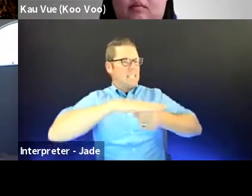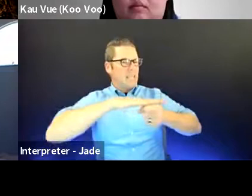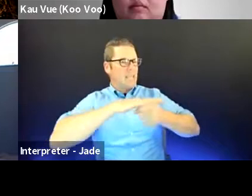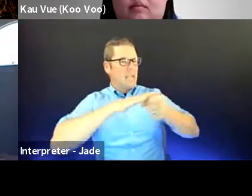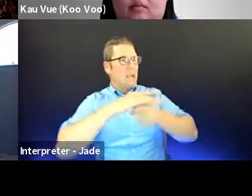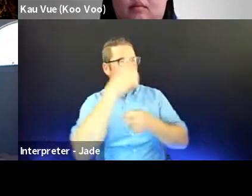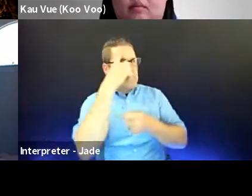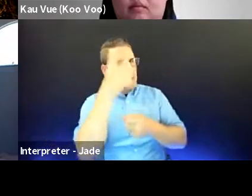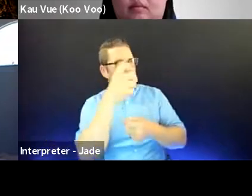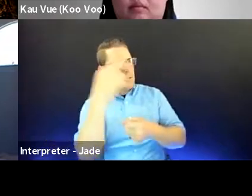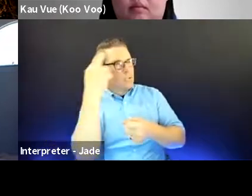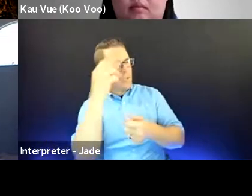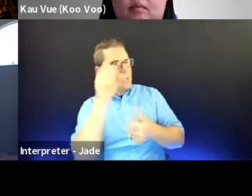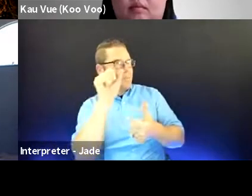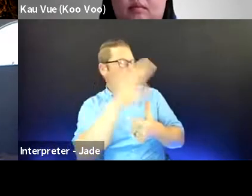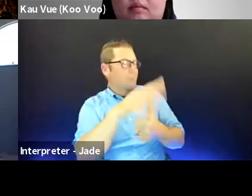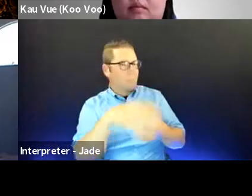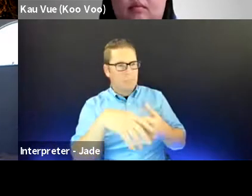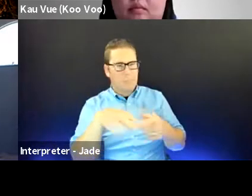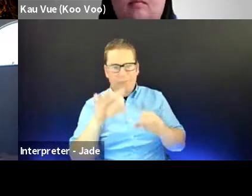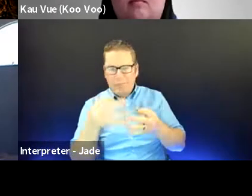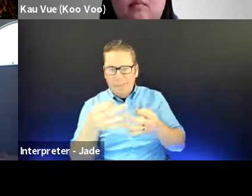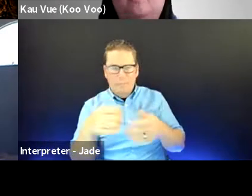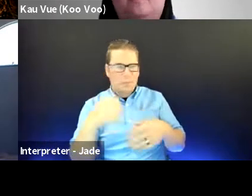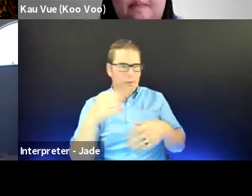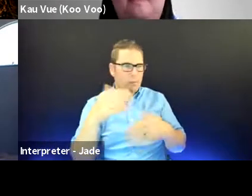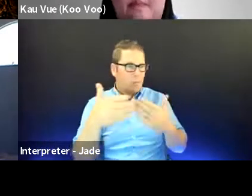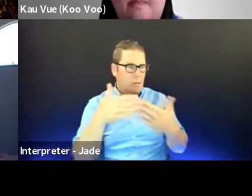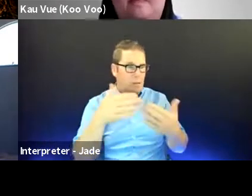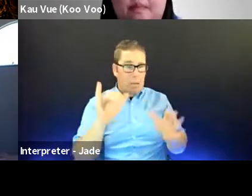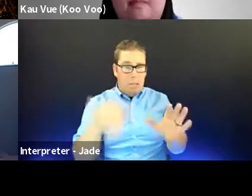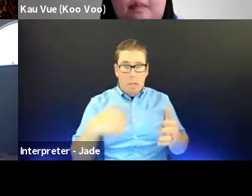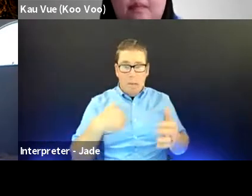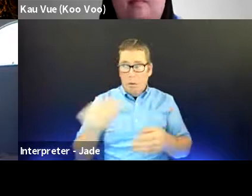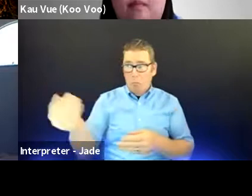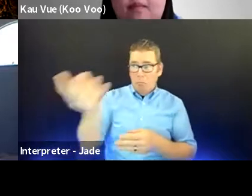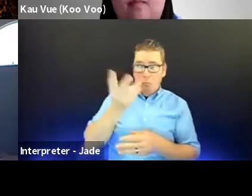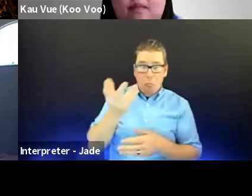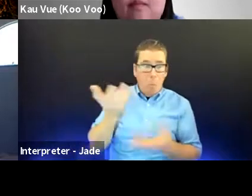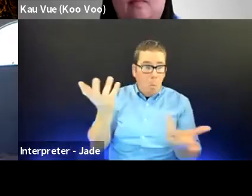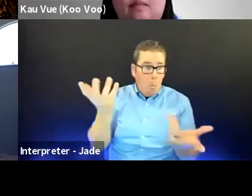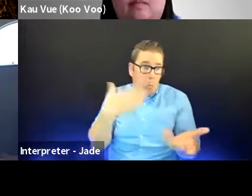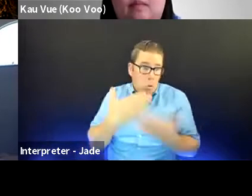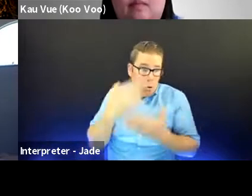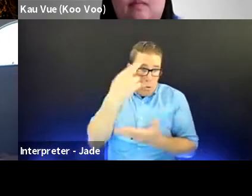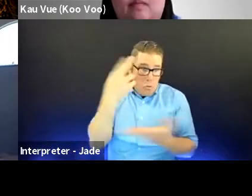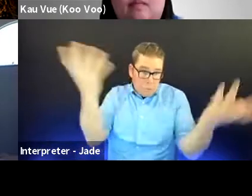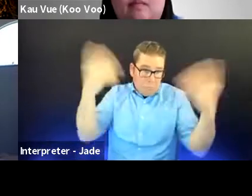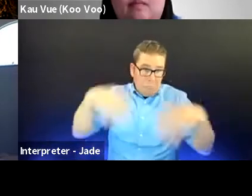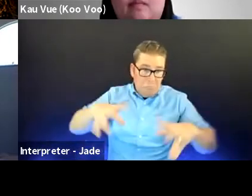reason, family or whatnot, that's legitimate in my mind, right? And that's a good reason. But I hear this a